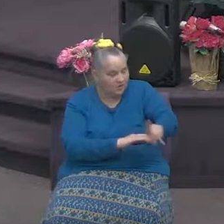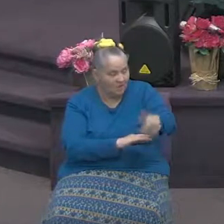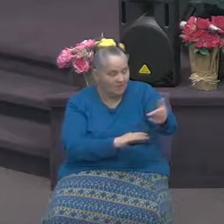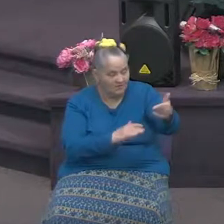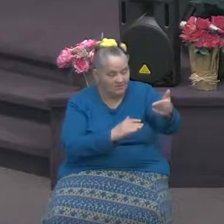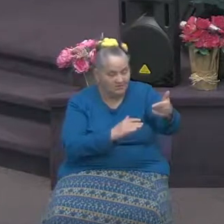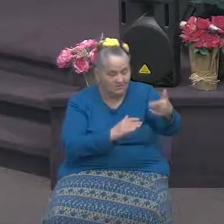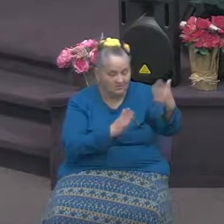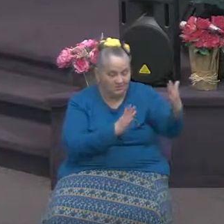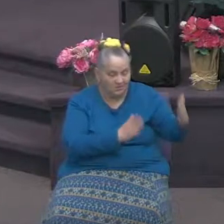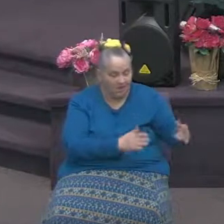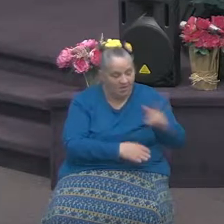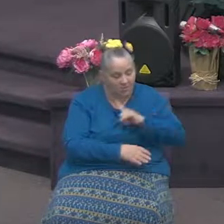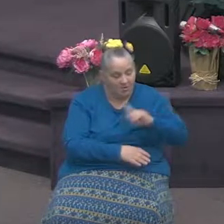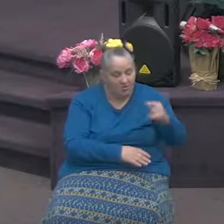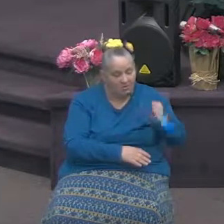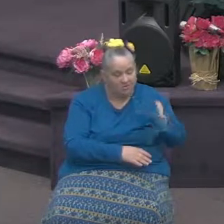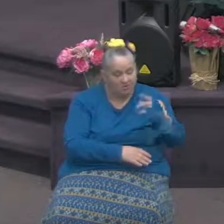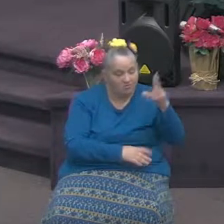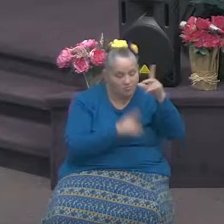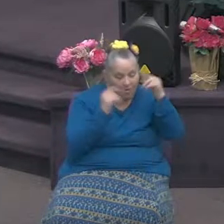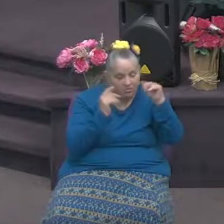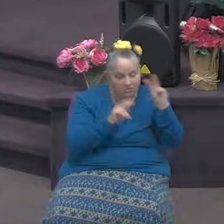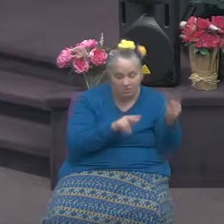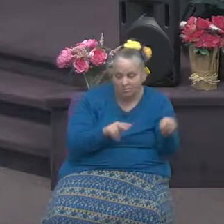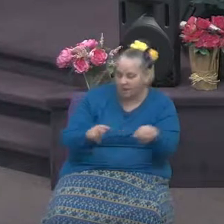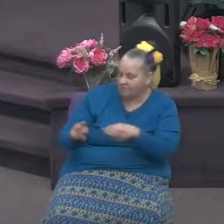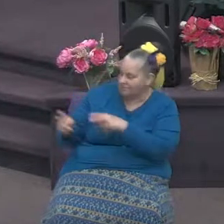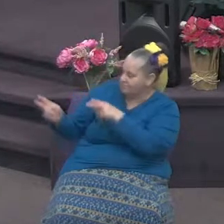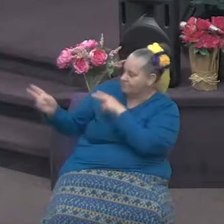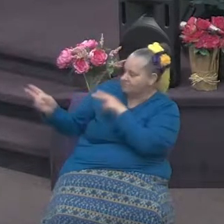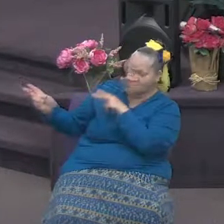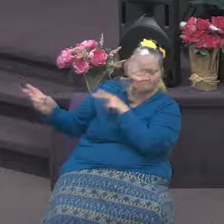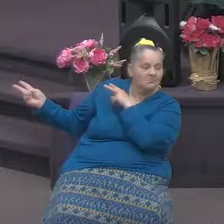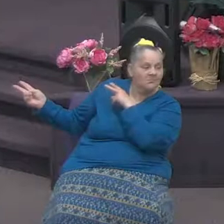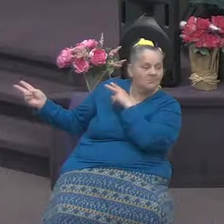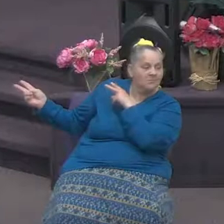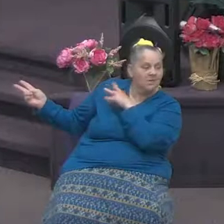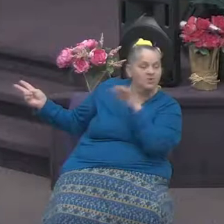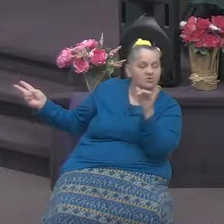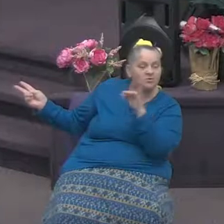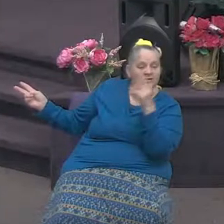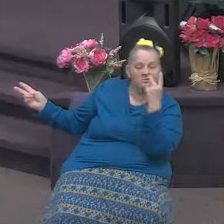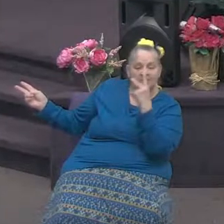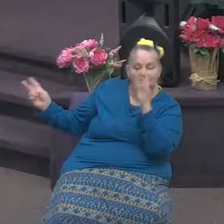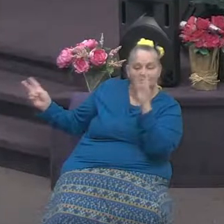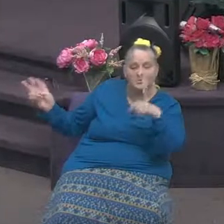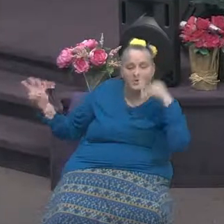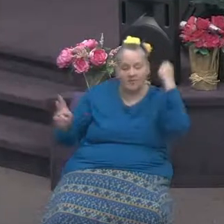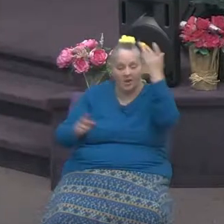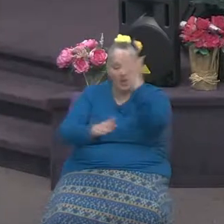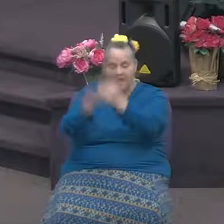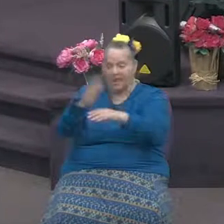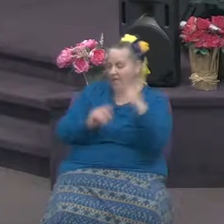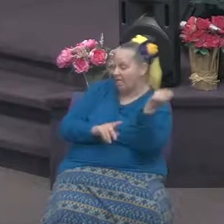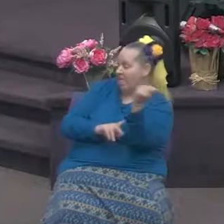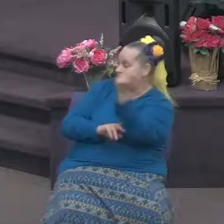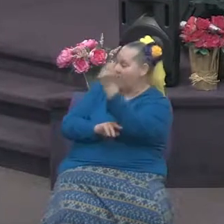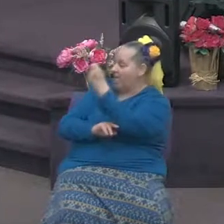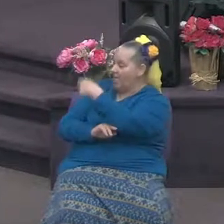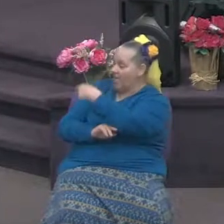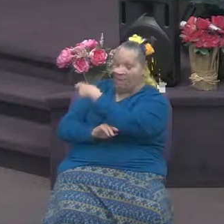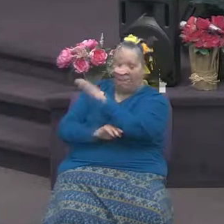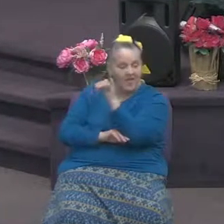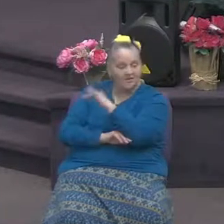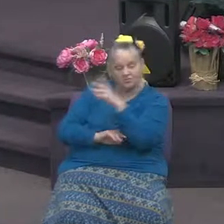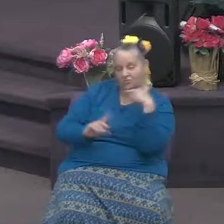side. The Lord said, Moses, turn around and do the same. Stretch forth your hand. And